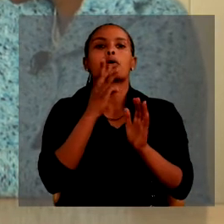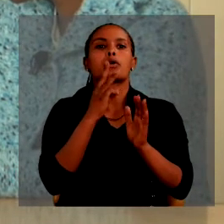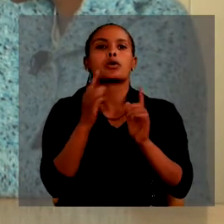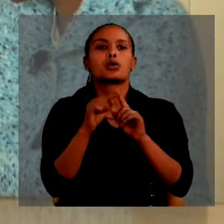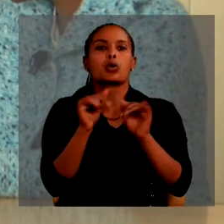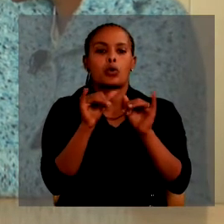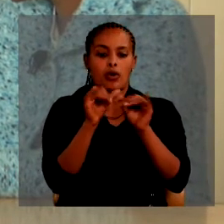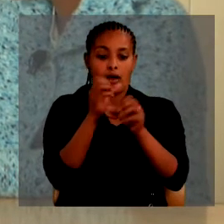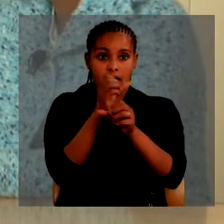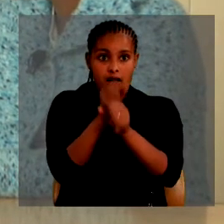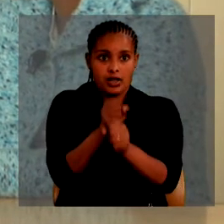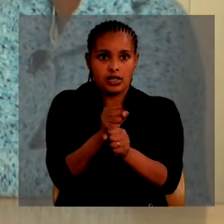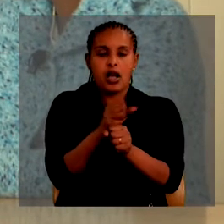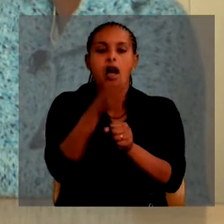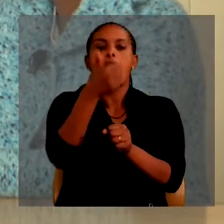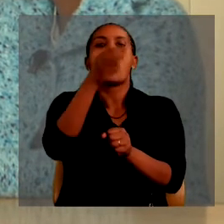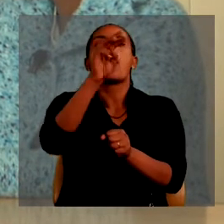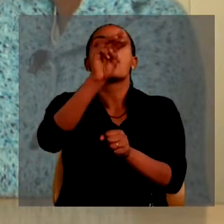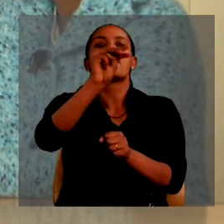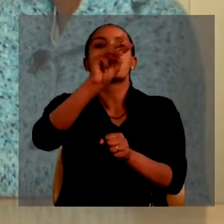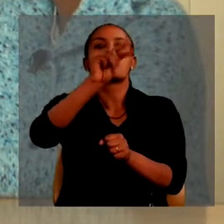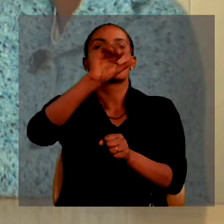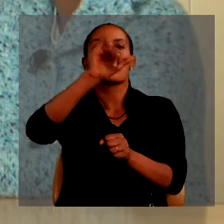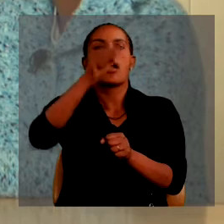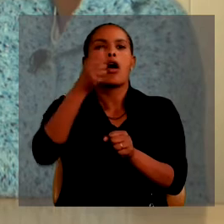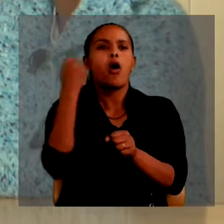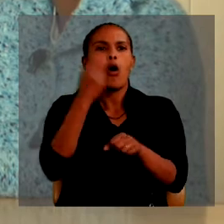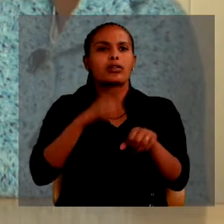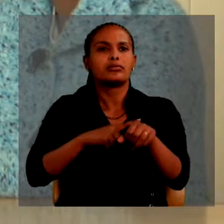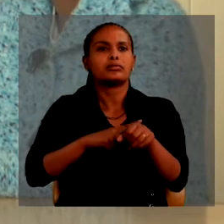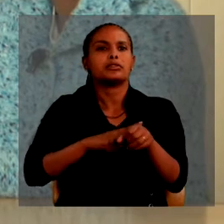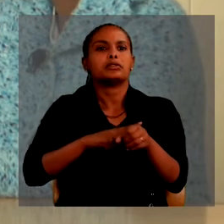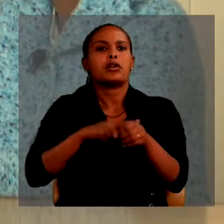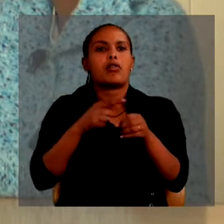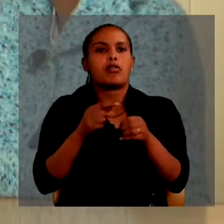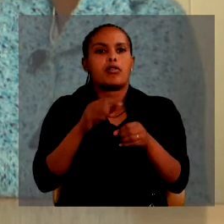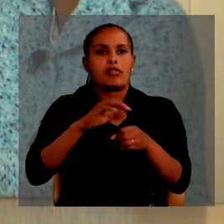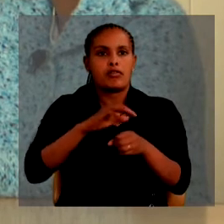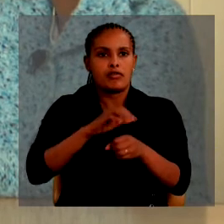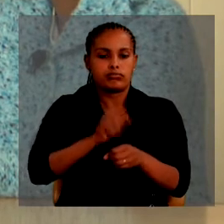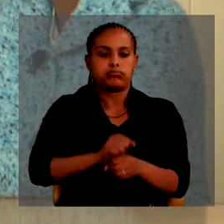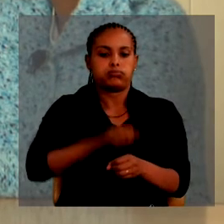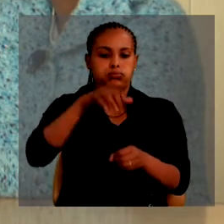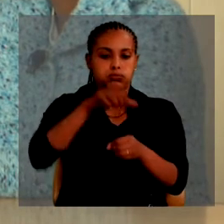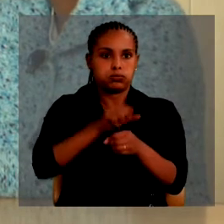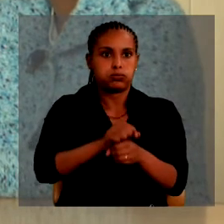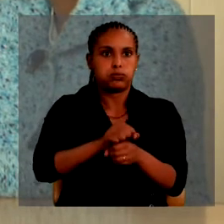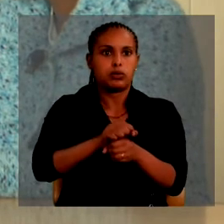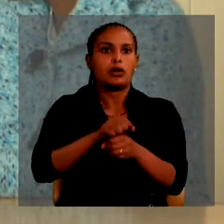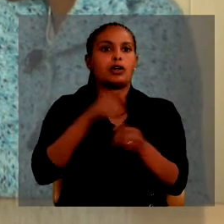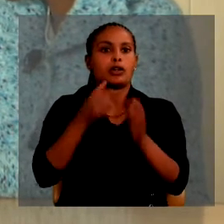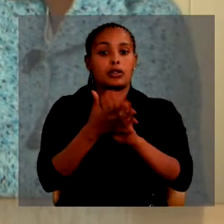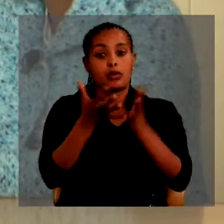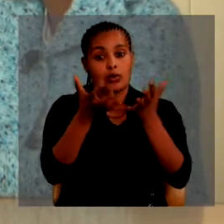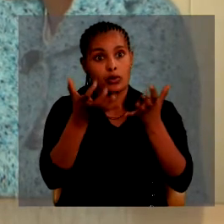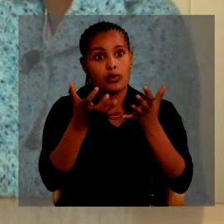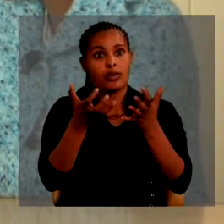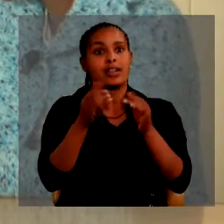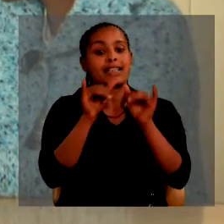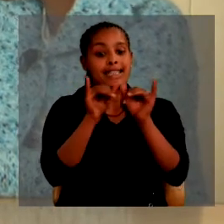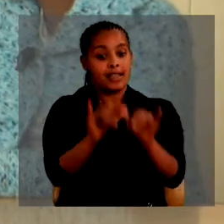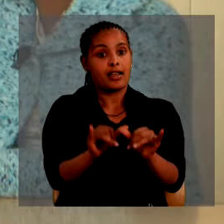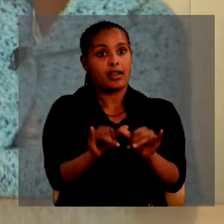to catch ammonia. So you should always flush it. Otherwise, it won't